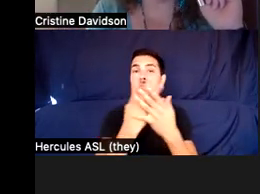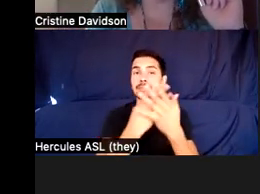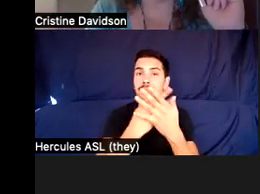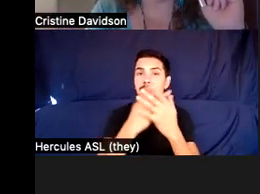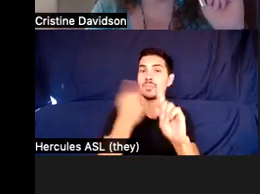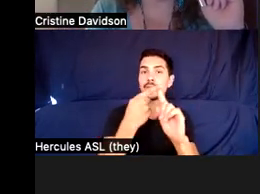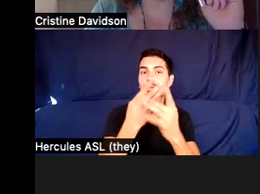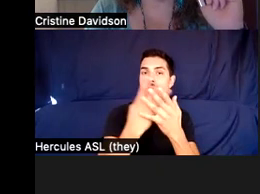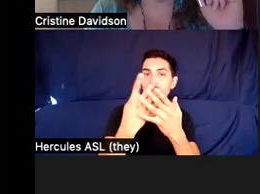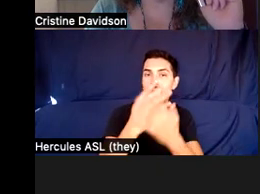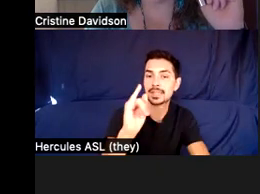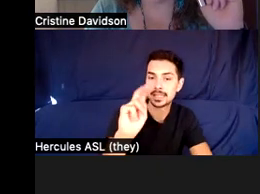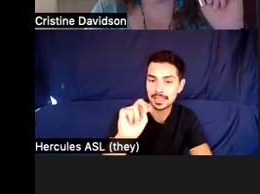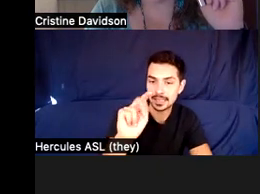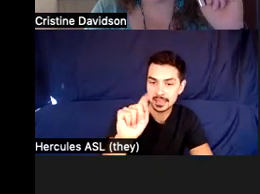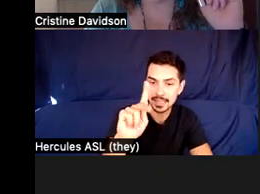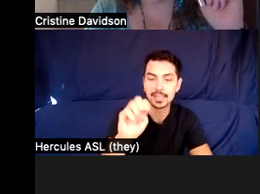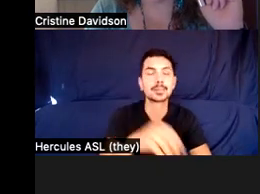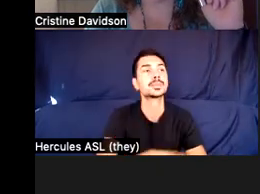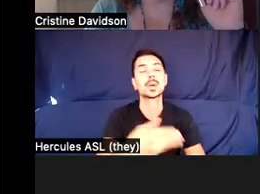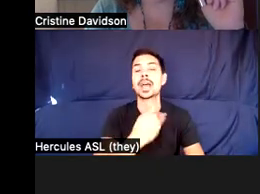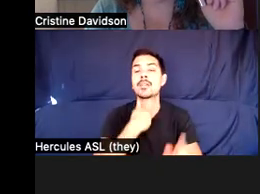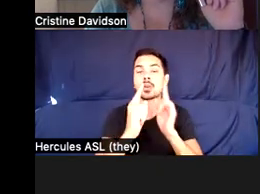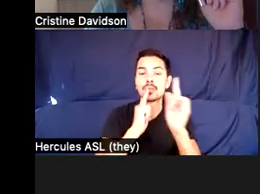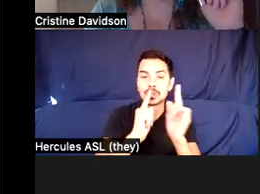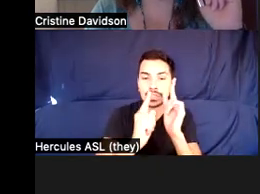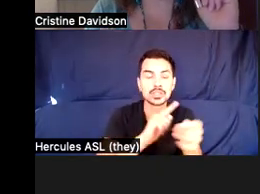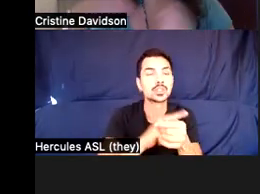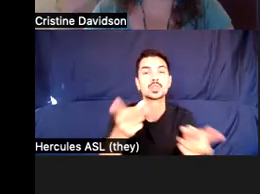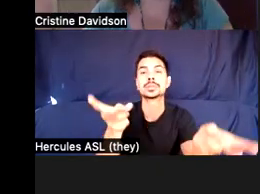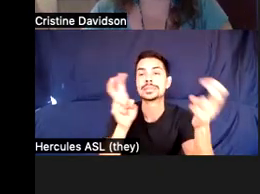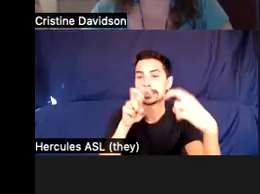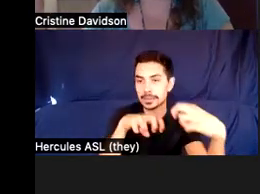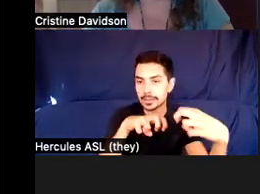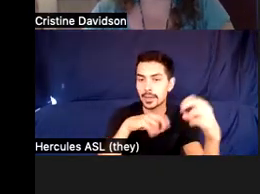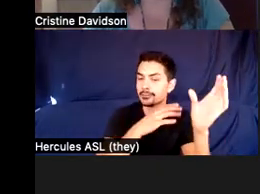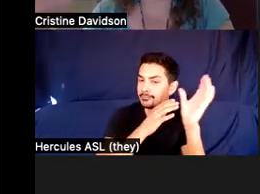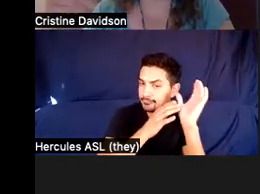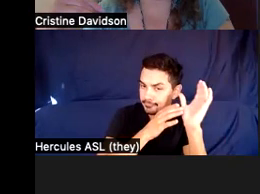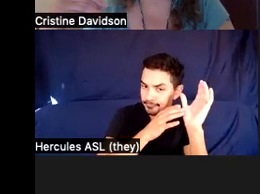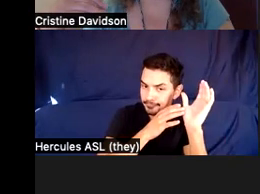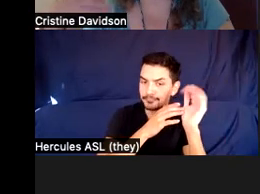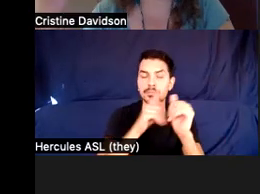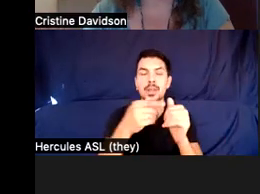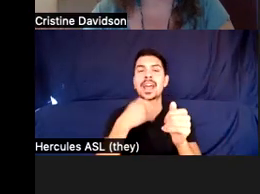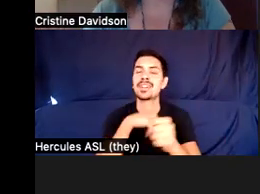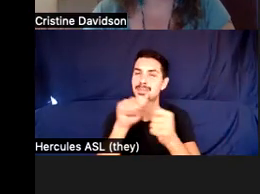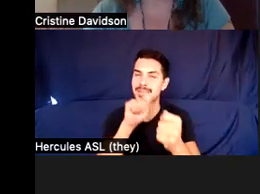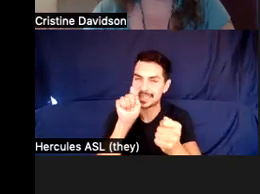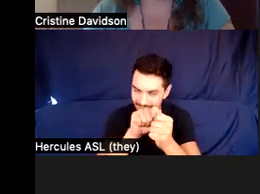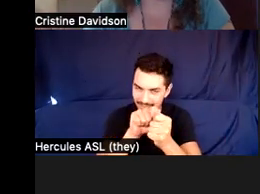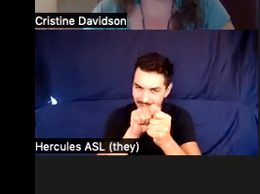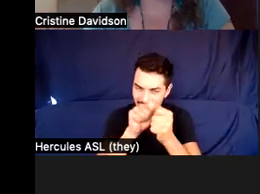you have a very particular way to do it, right? And then sometimes in community, our advocacy is the